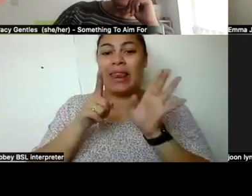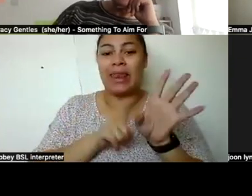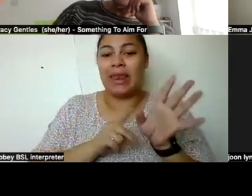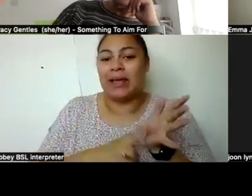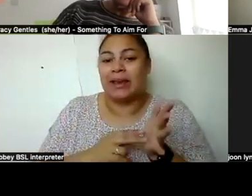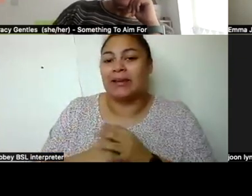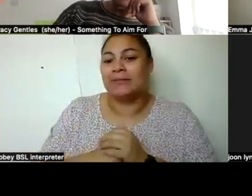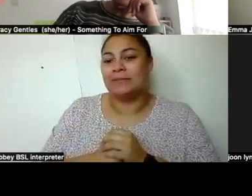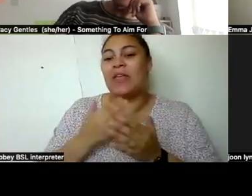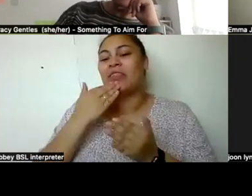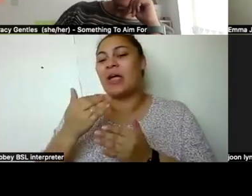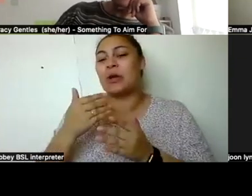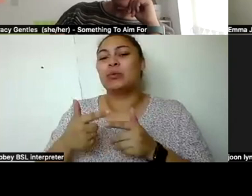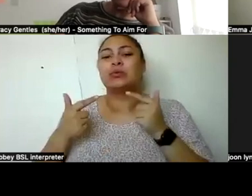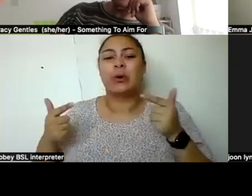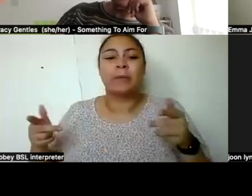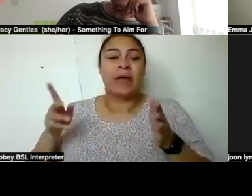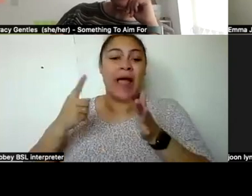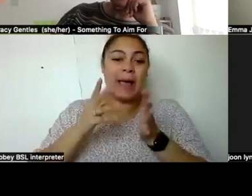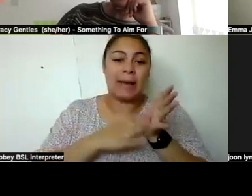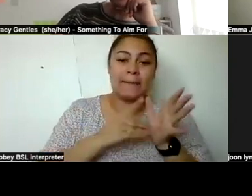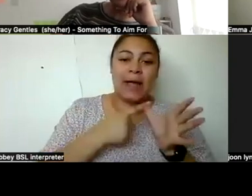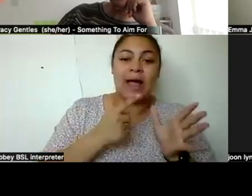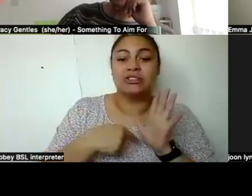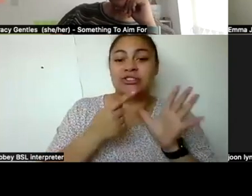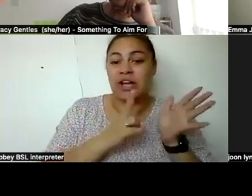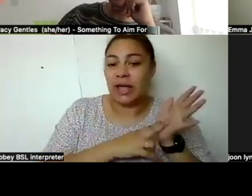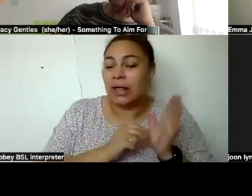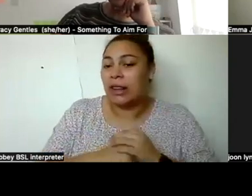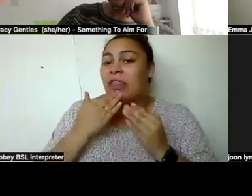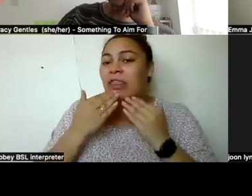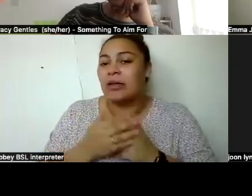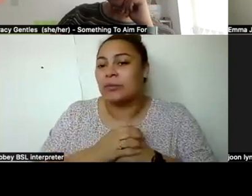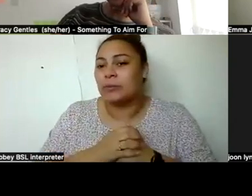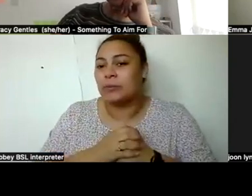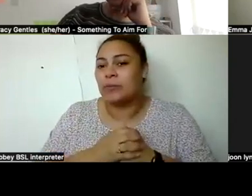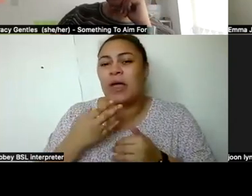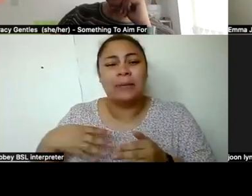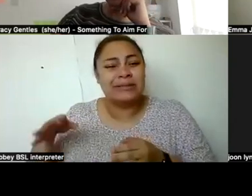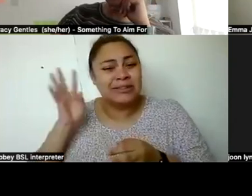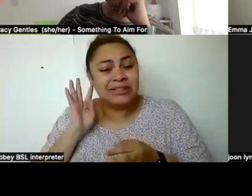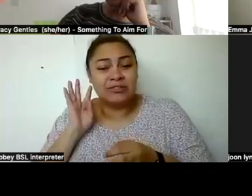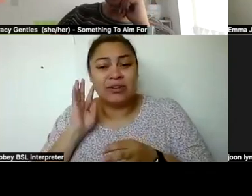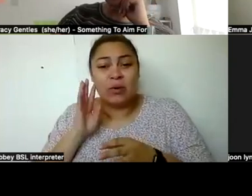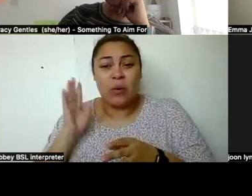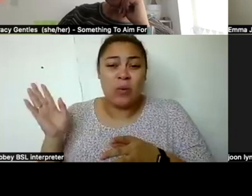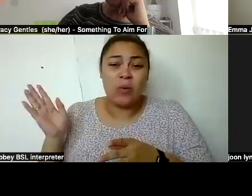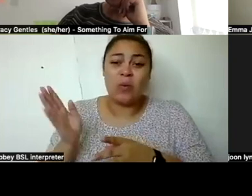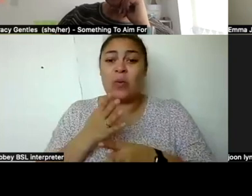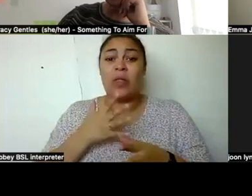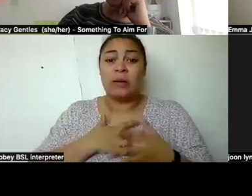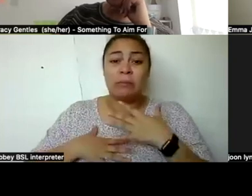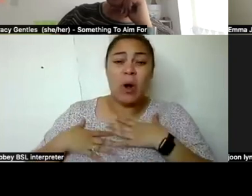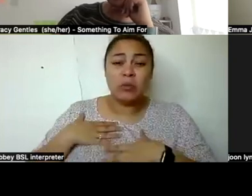Thank you so much, Emma Jane. Thanks to everyone. I'm really hearing all the